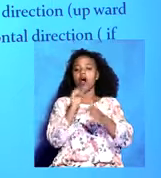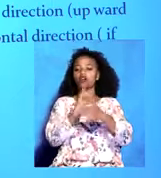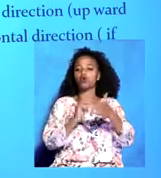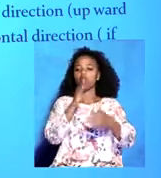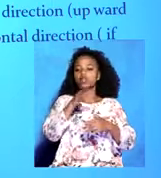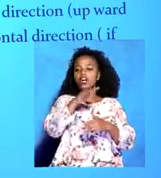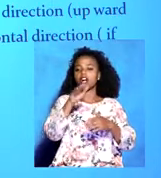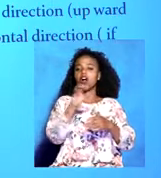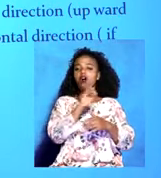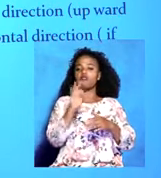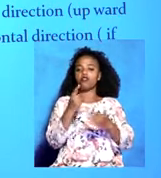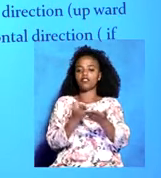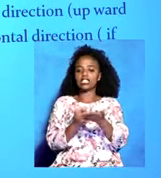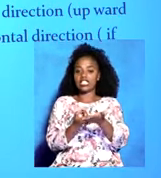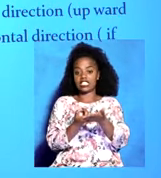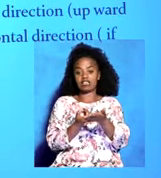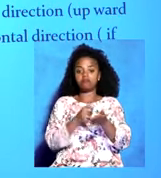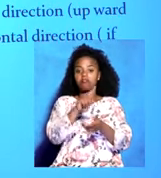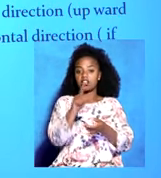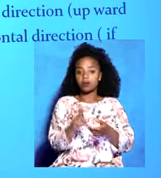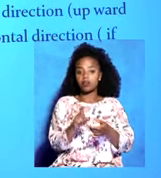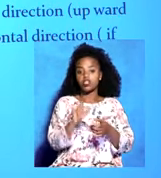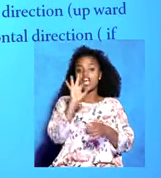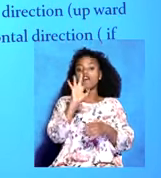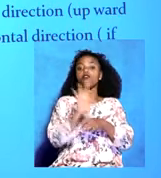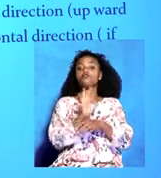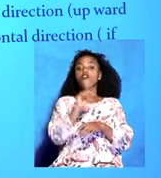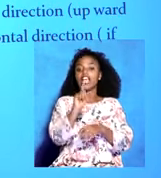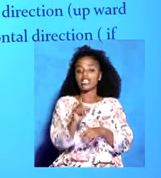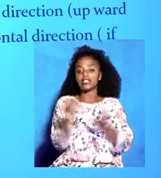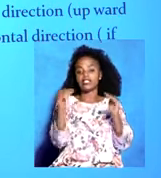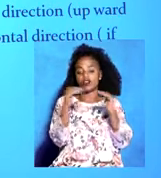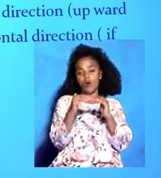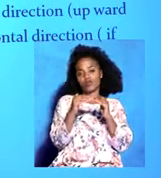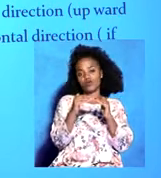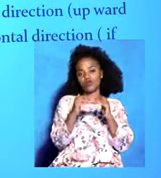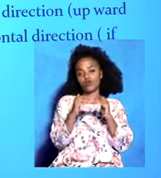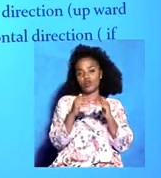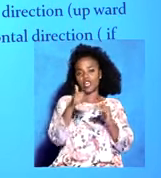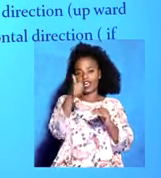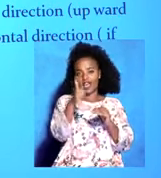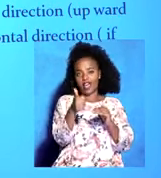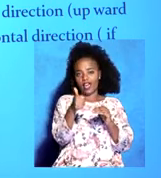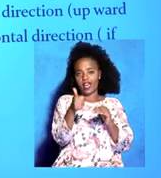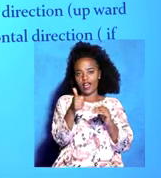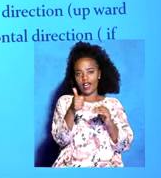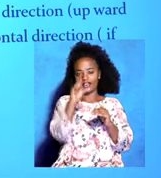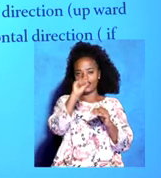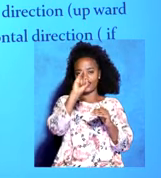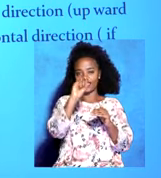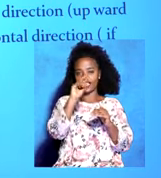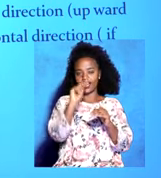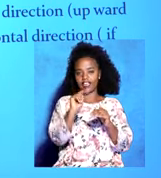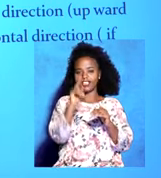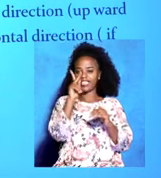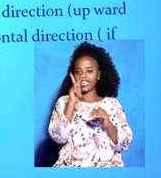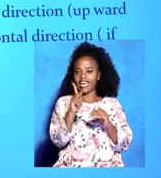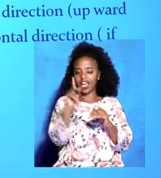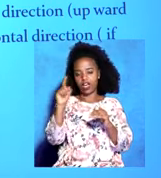graph of this expression from f of x is equal to a sine